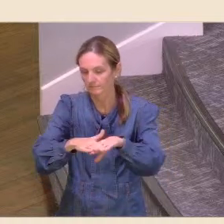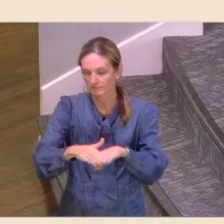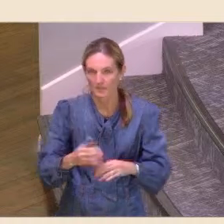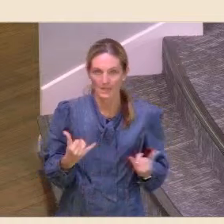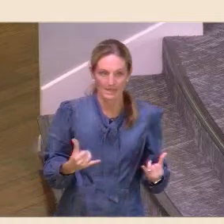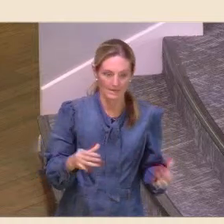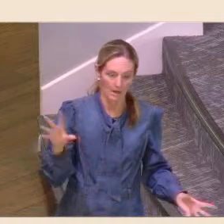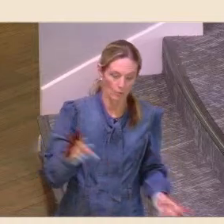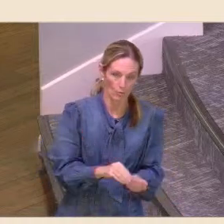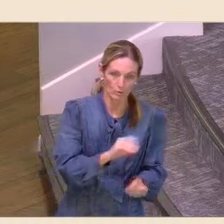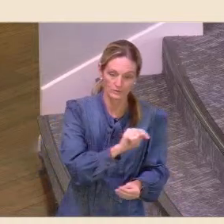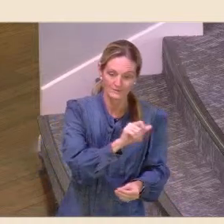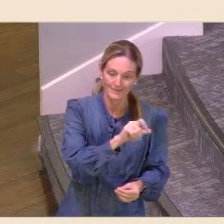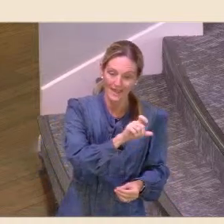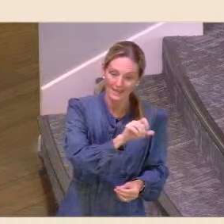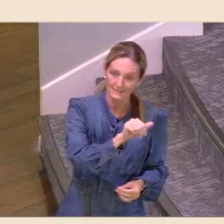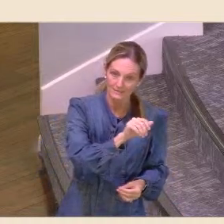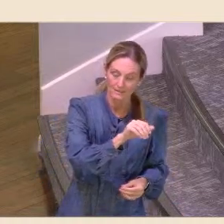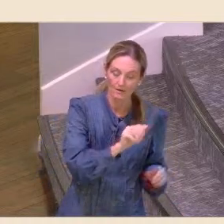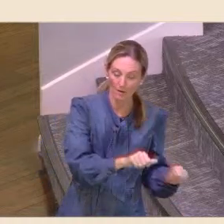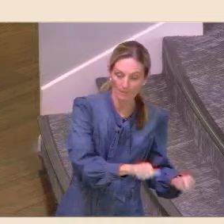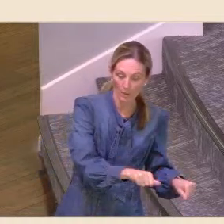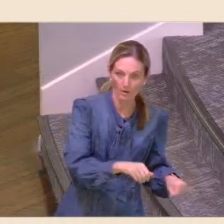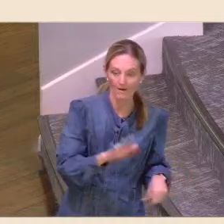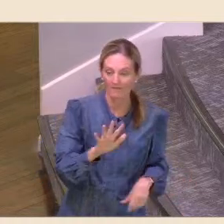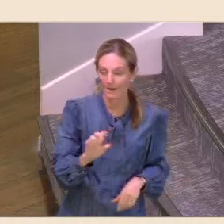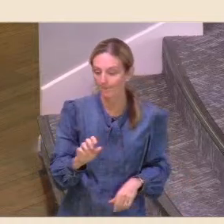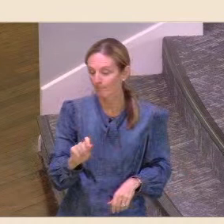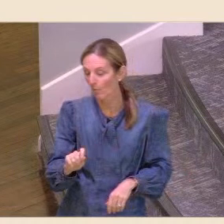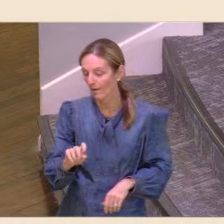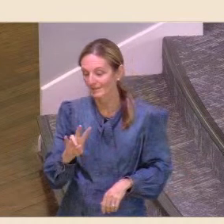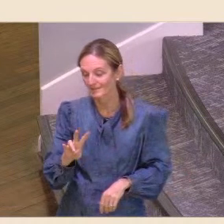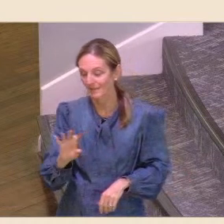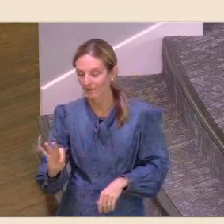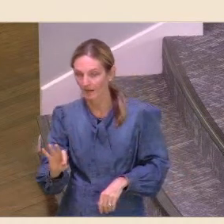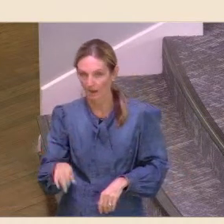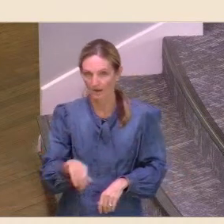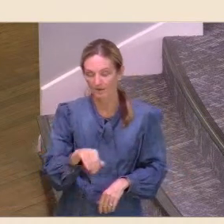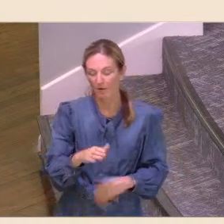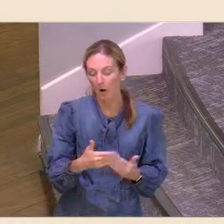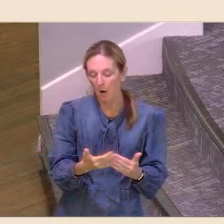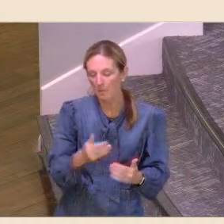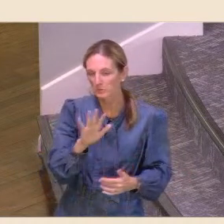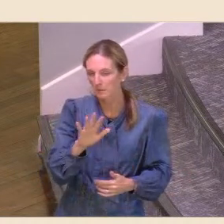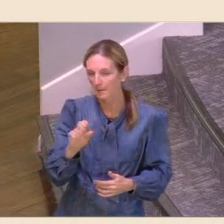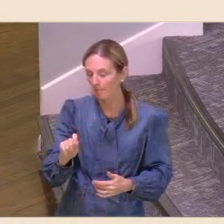taxable digest, 5.79, almost $5.8 billion.